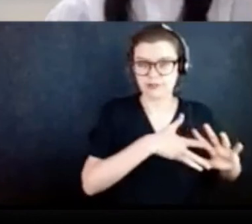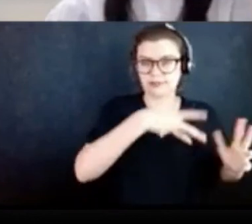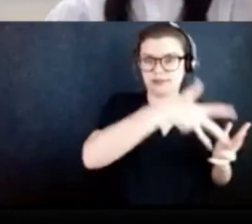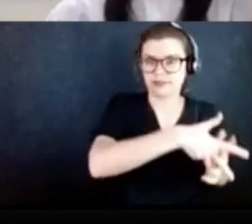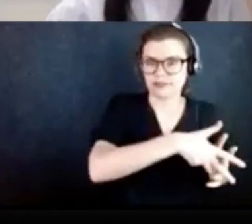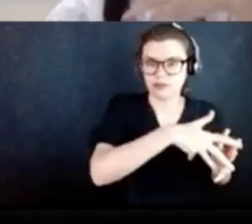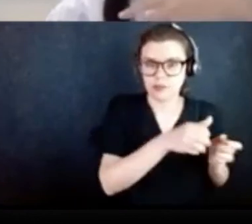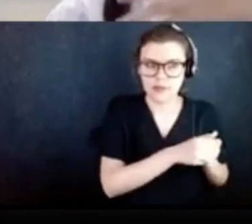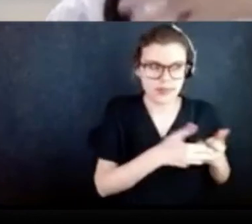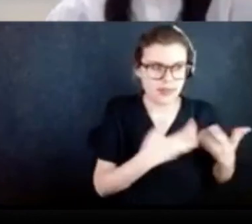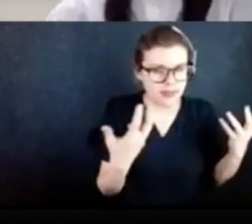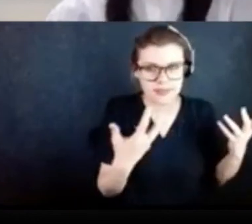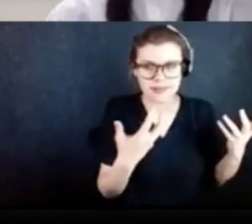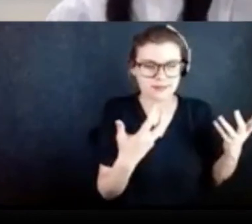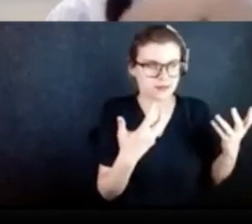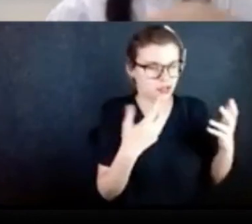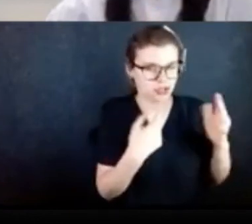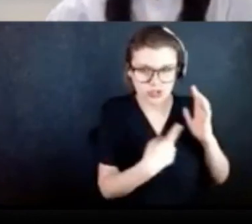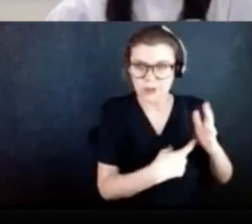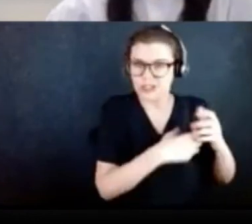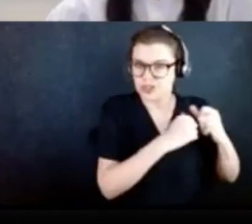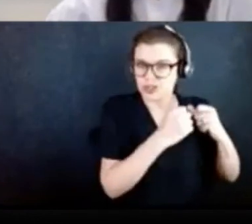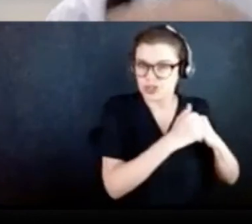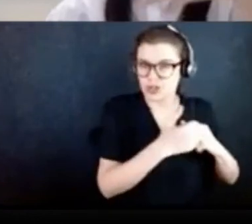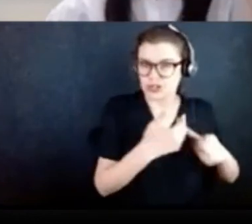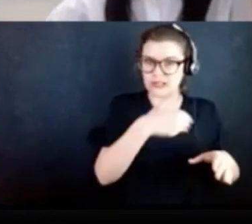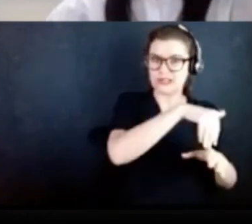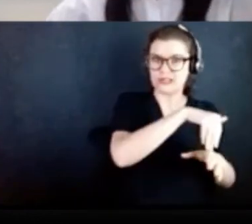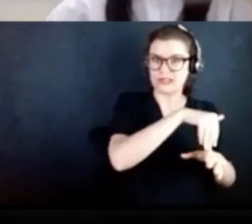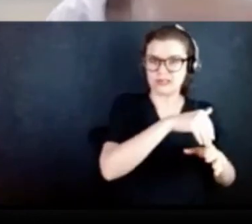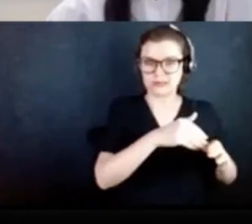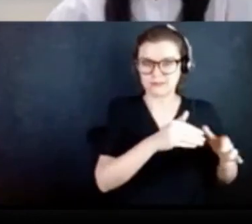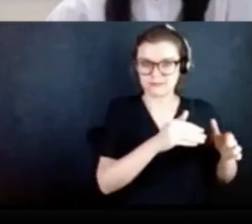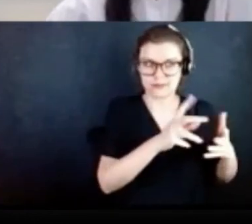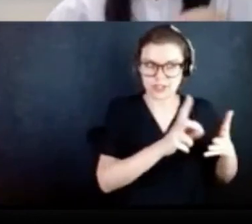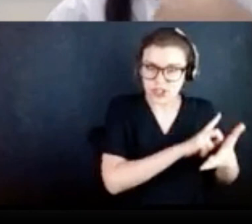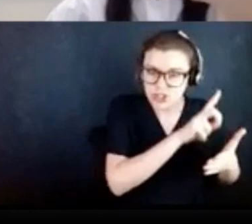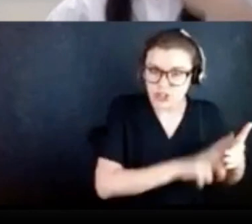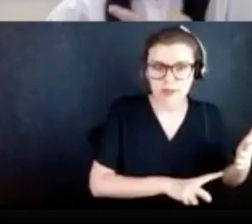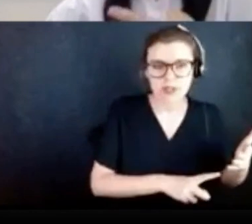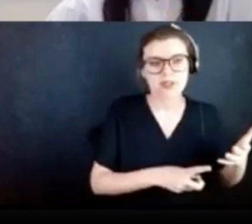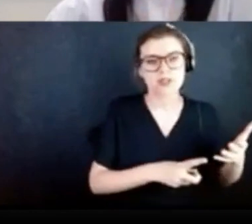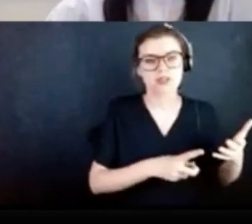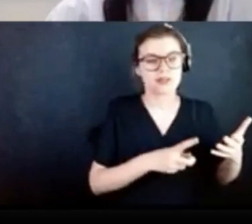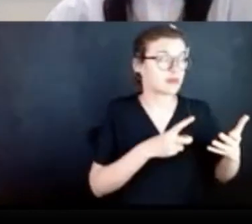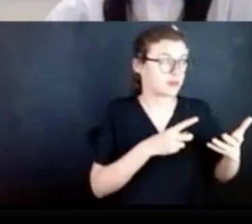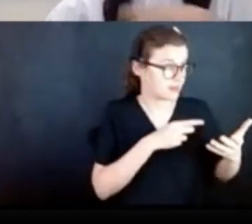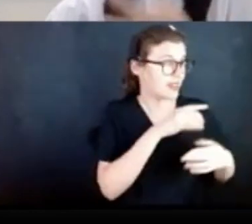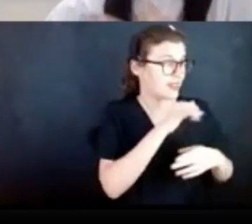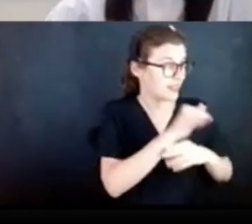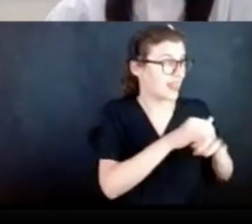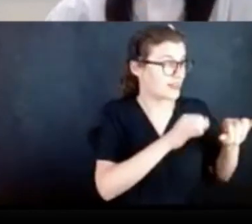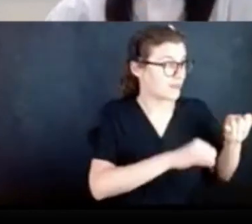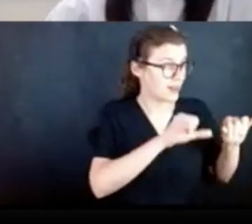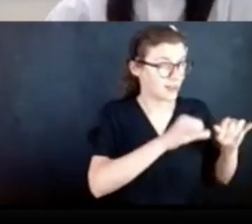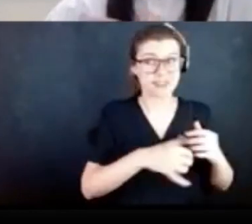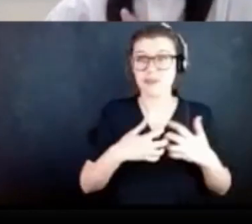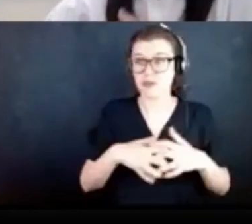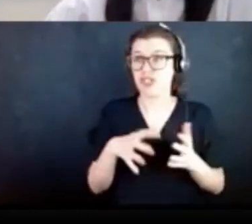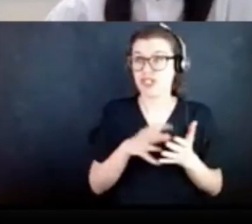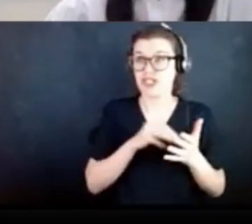the structure bias, then you will show that way. And you should be careful using those patterns. And there are also